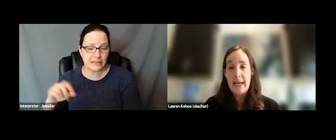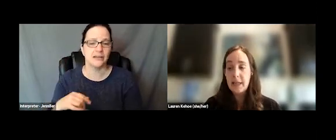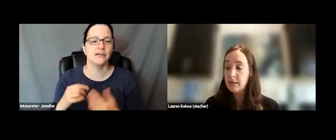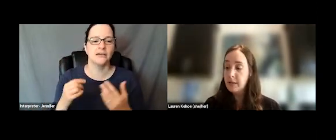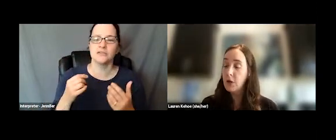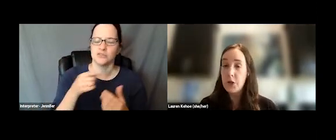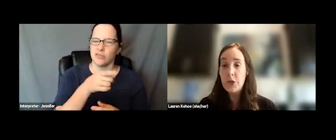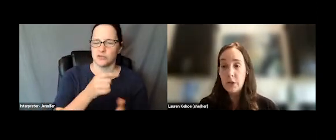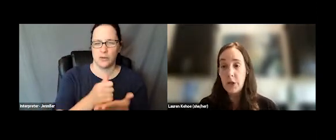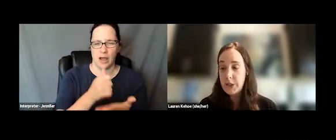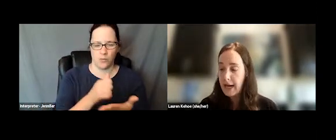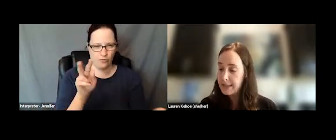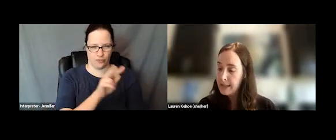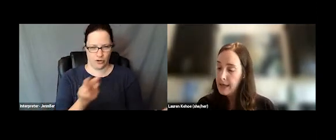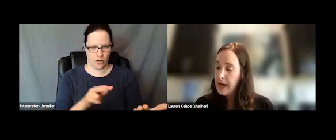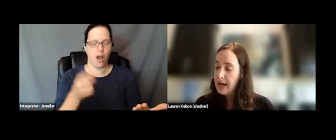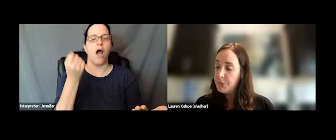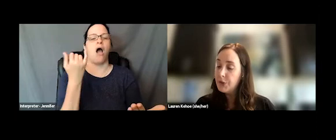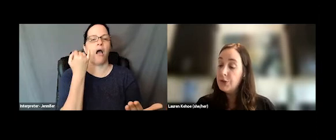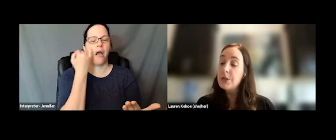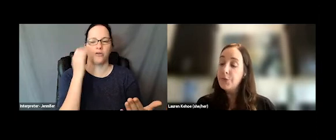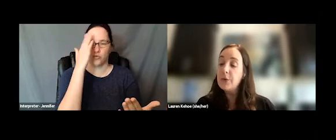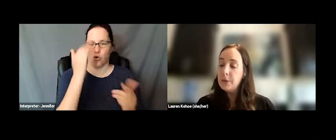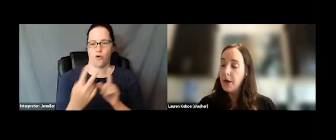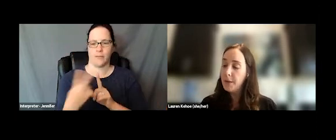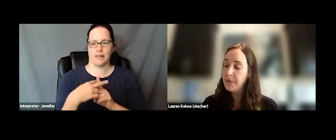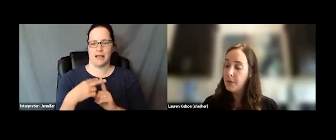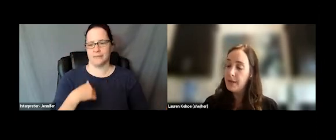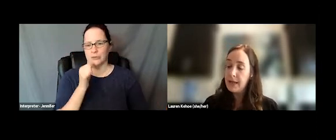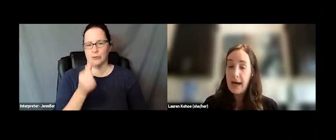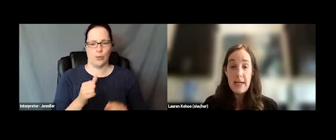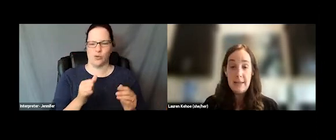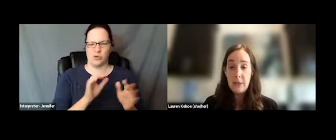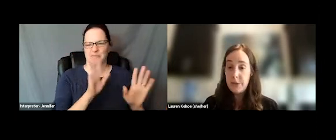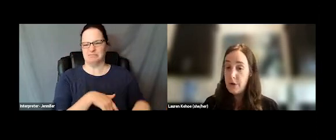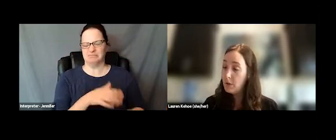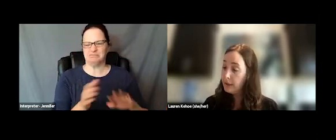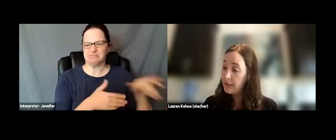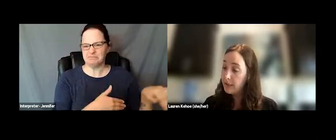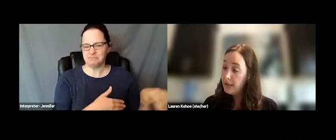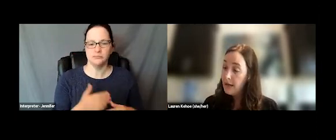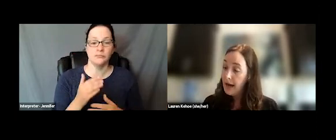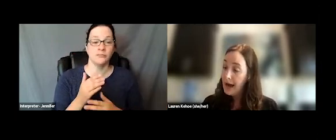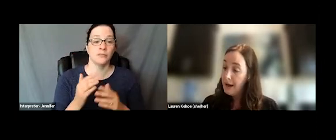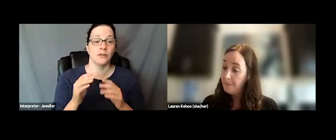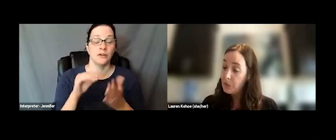in scanning kind of large guides. Students frequently brought up that within a guide, there was no